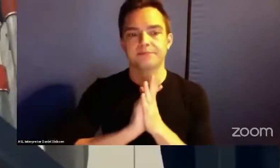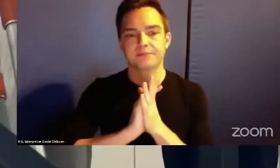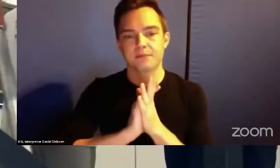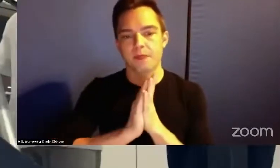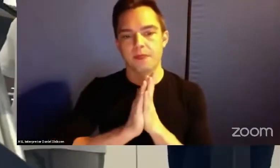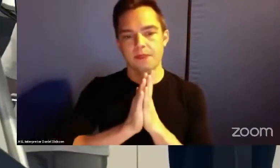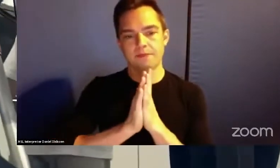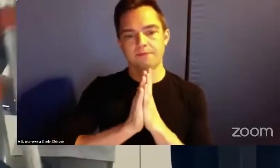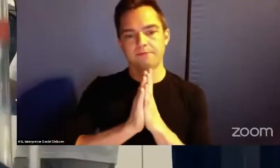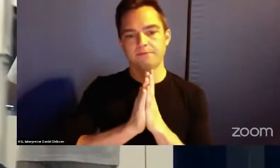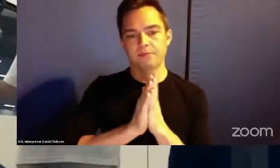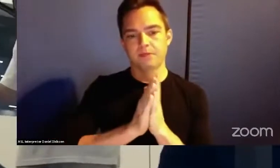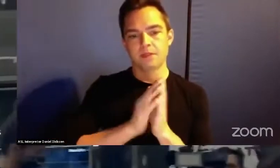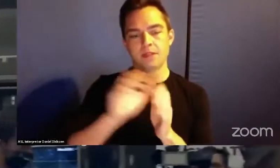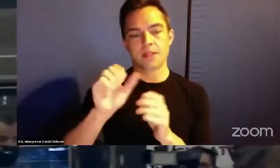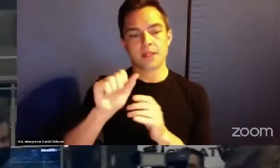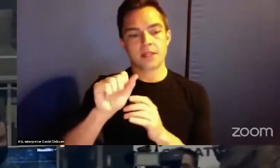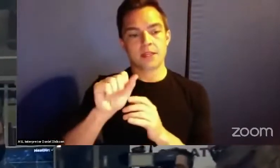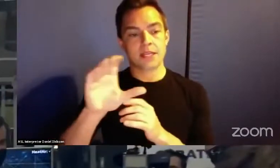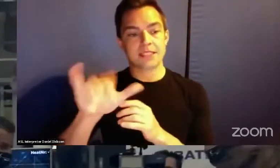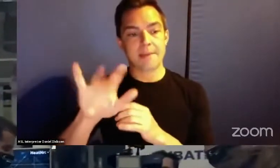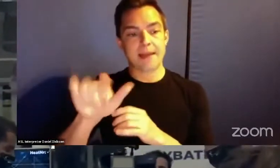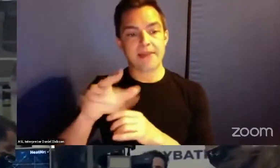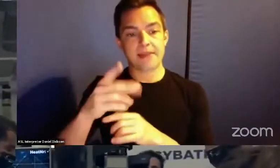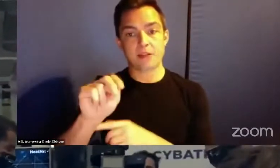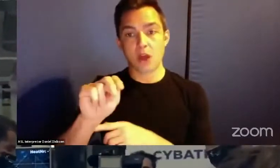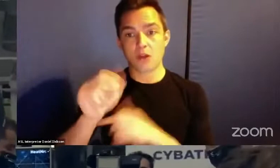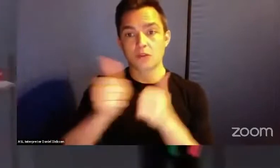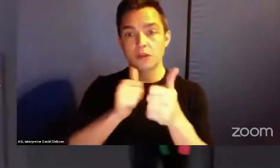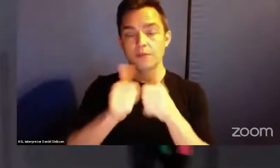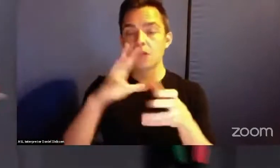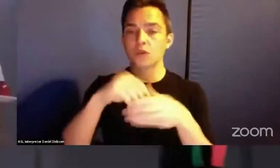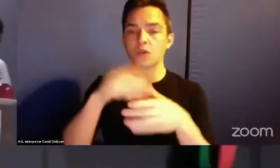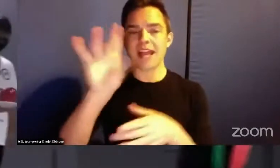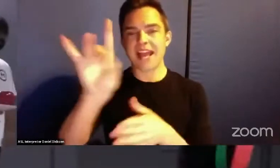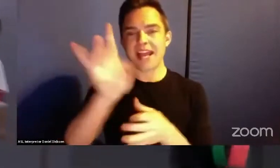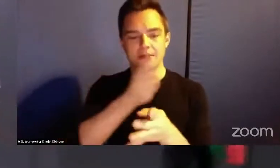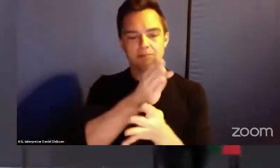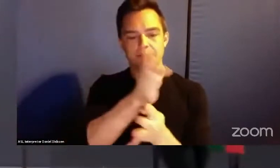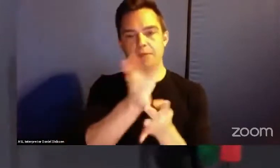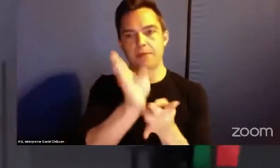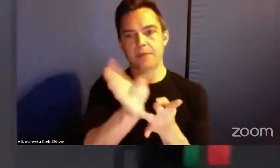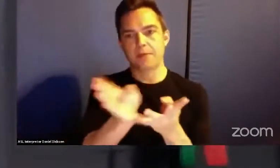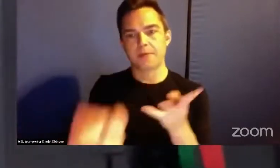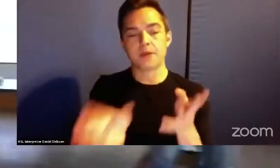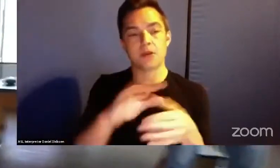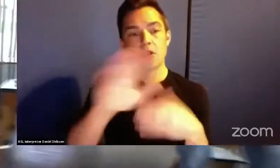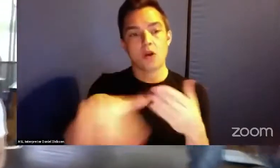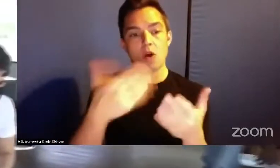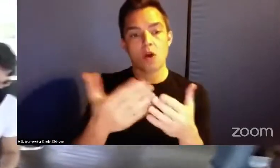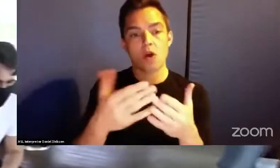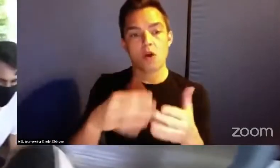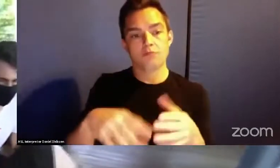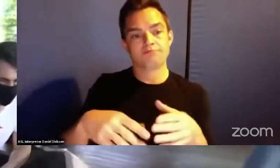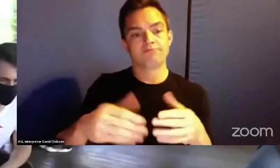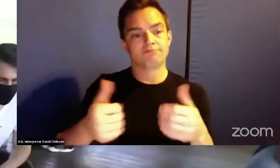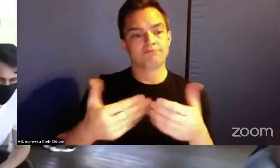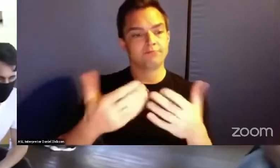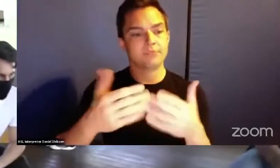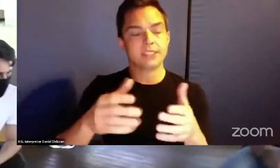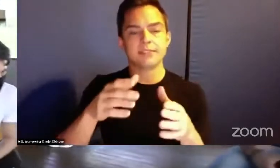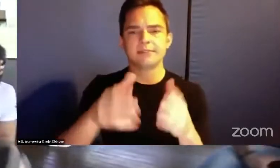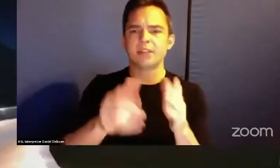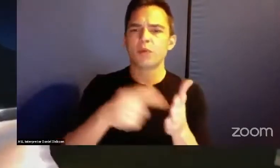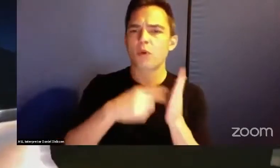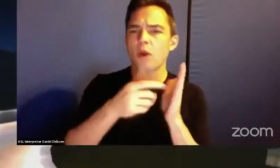CYBATHLON competitions include 8 disciplines. They all call for skill, precision,